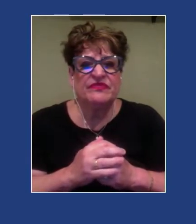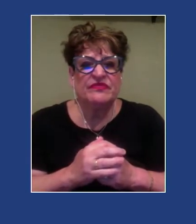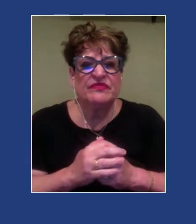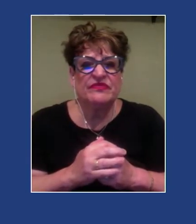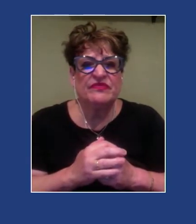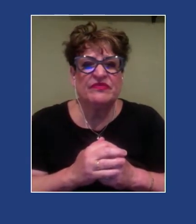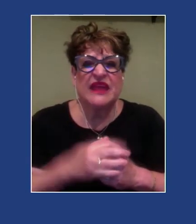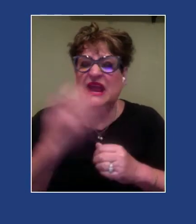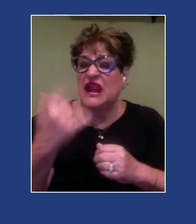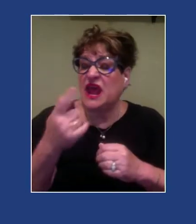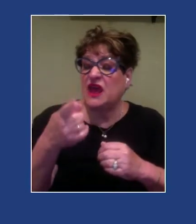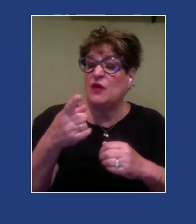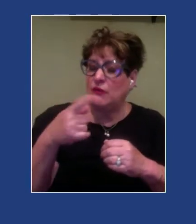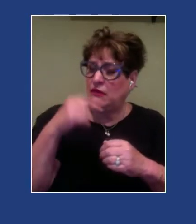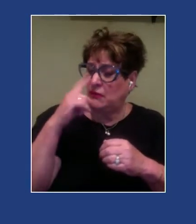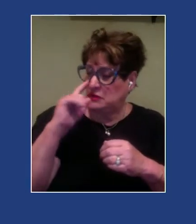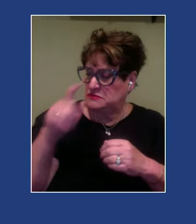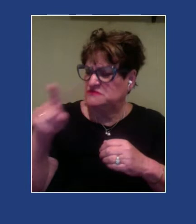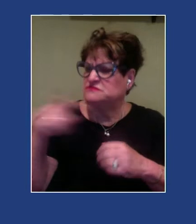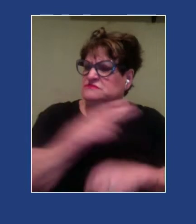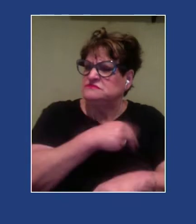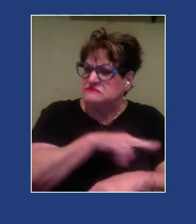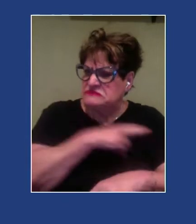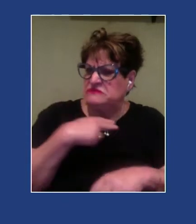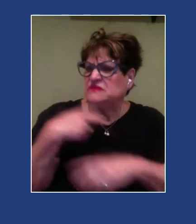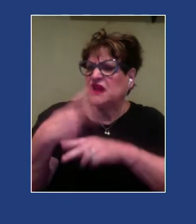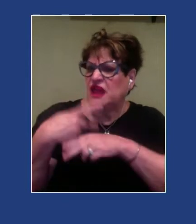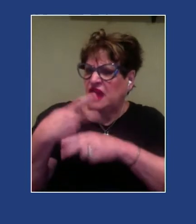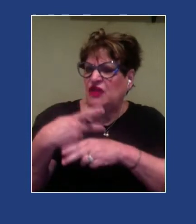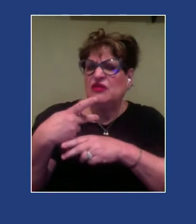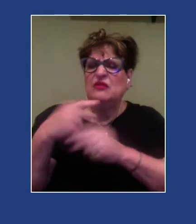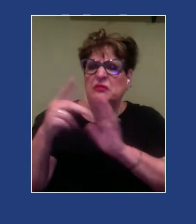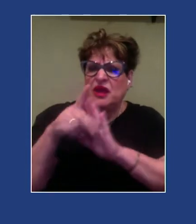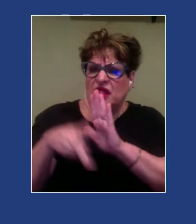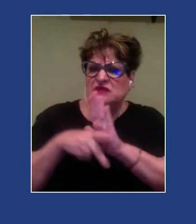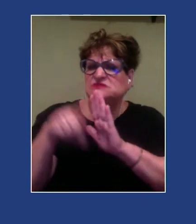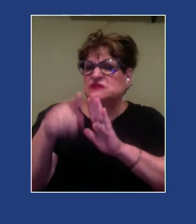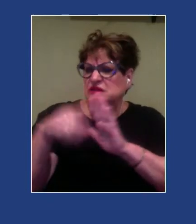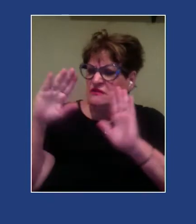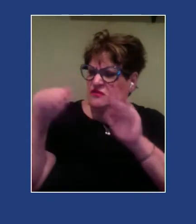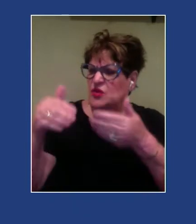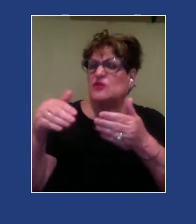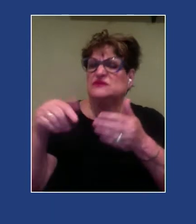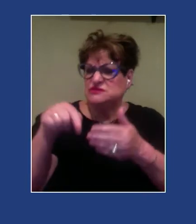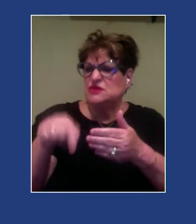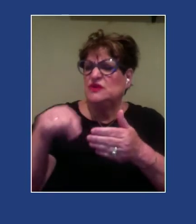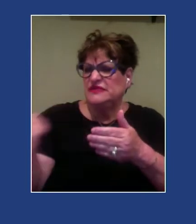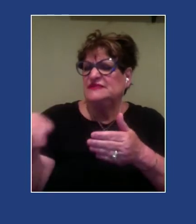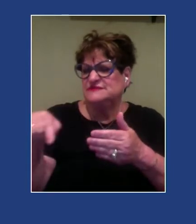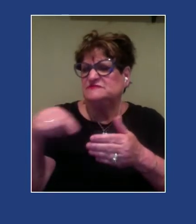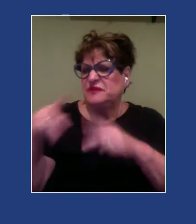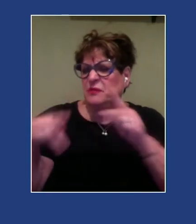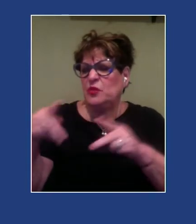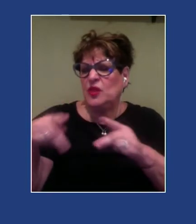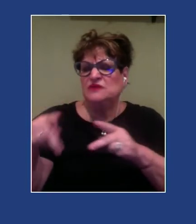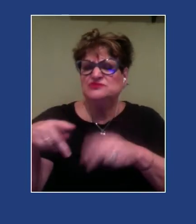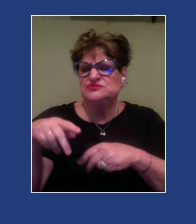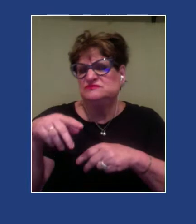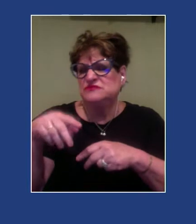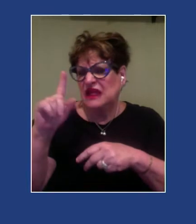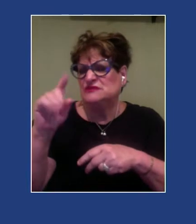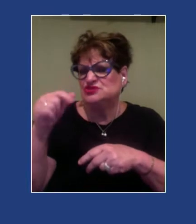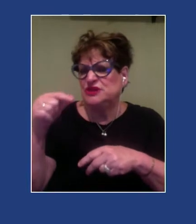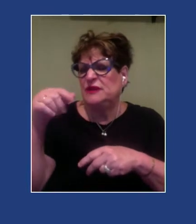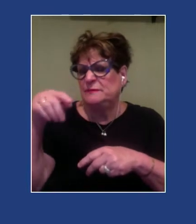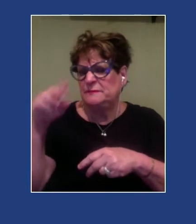Now, increasingly in clinical care and research and policy work focused on transgender and gender diverse populations, we refer to